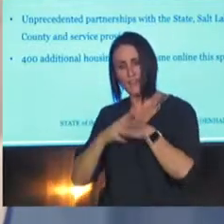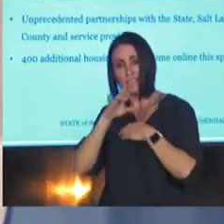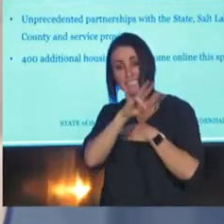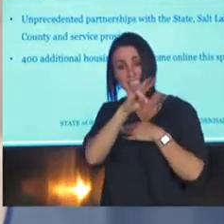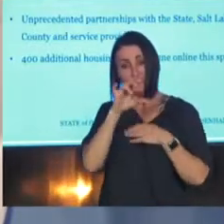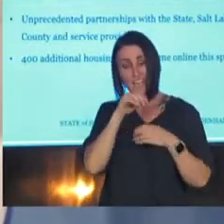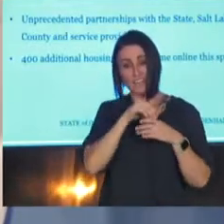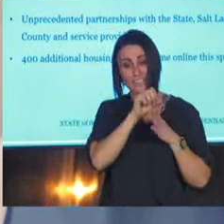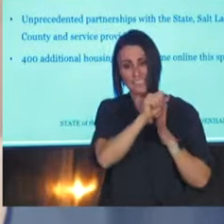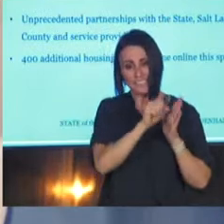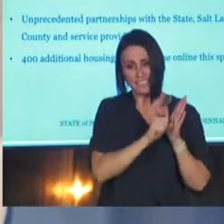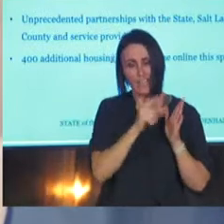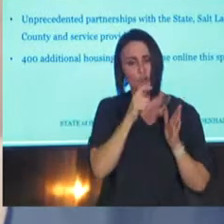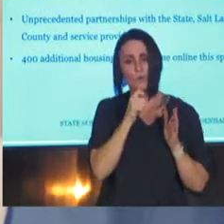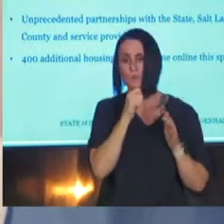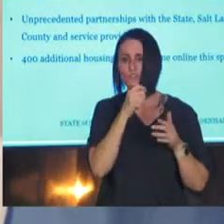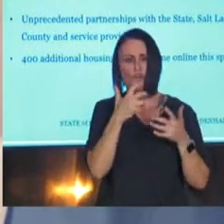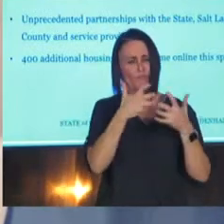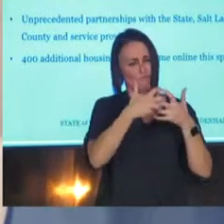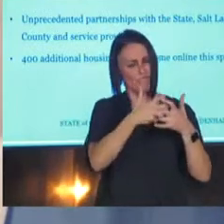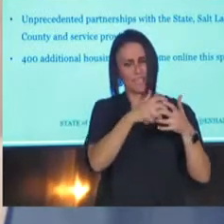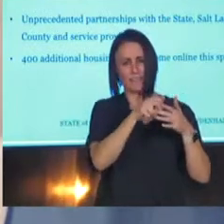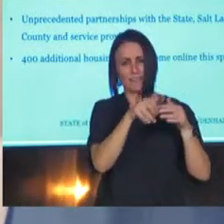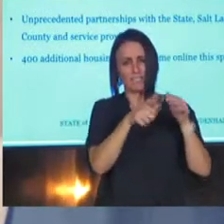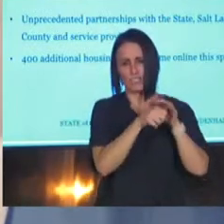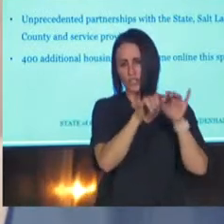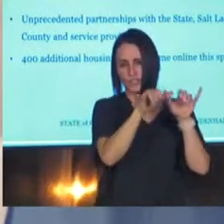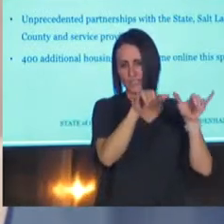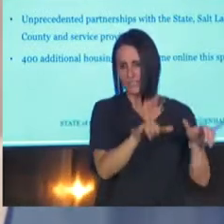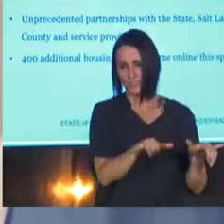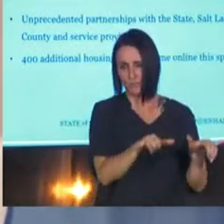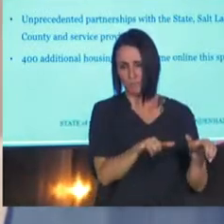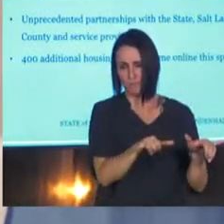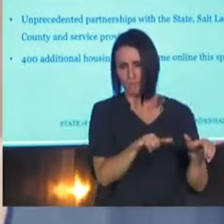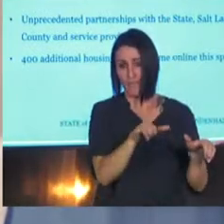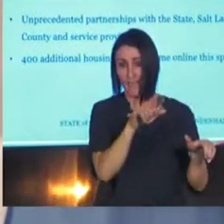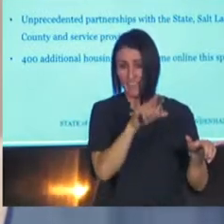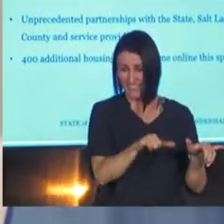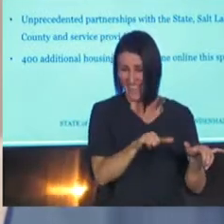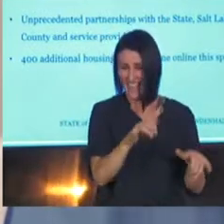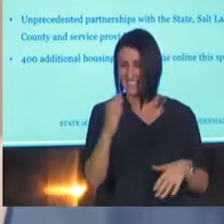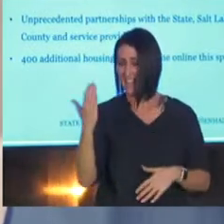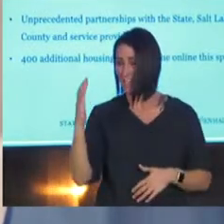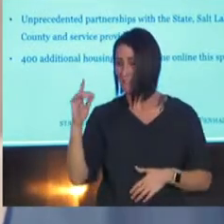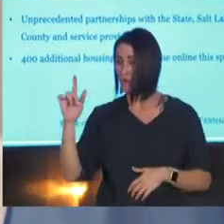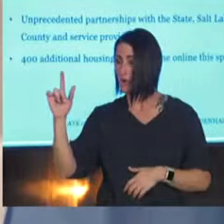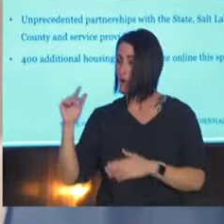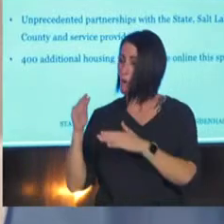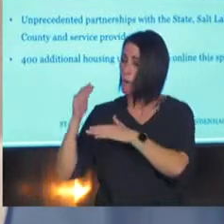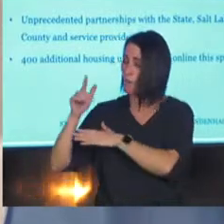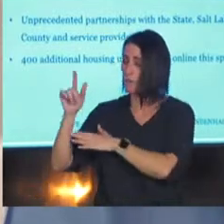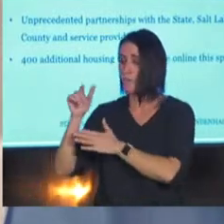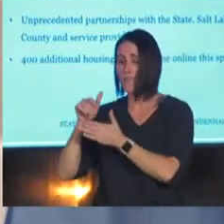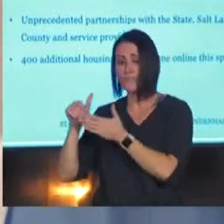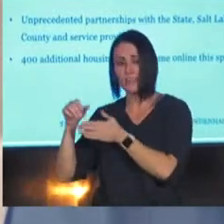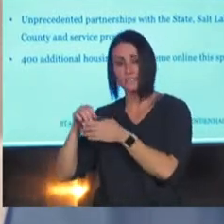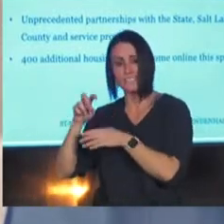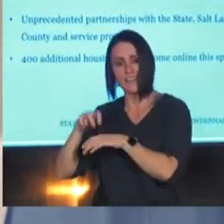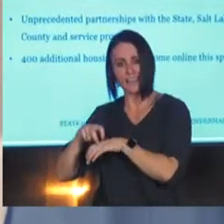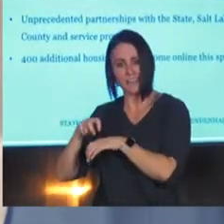700 in our state, who don't fit into the shelter system. That is compared to more than 1,000 people in